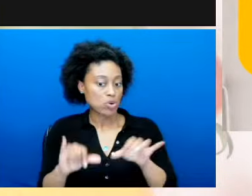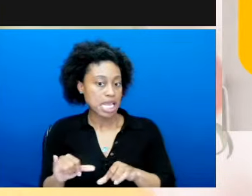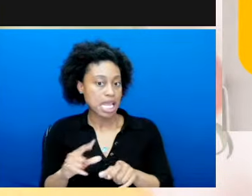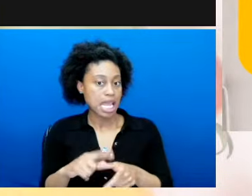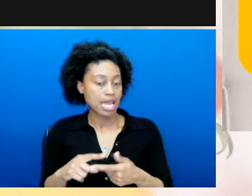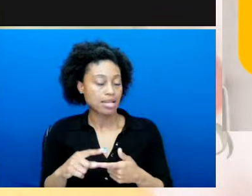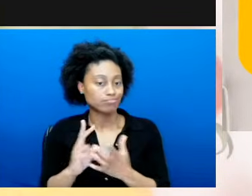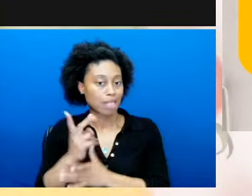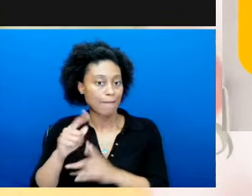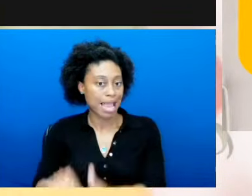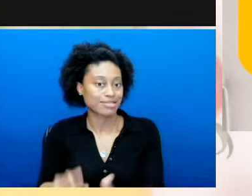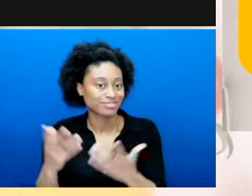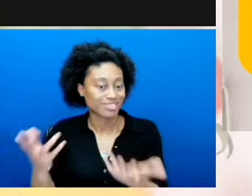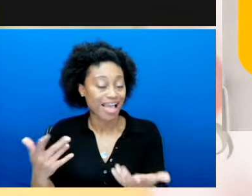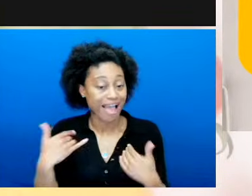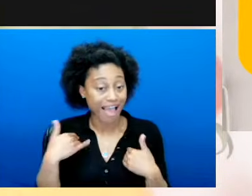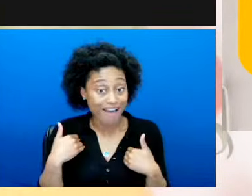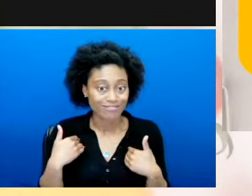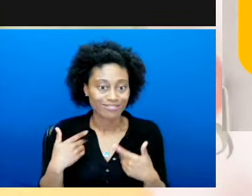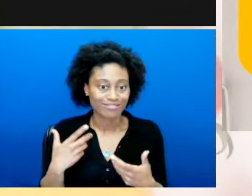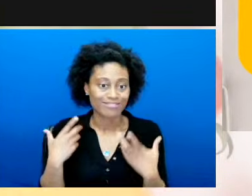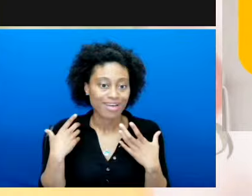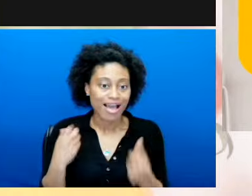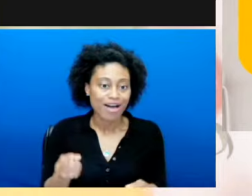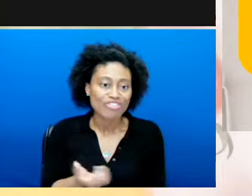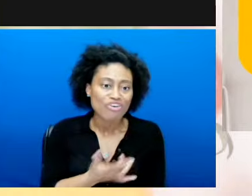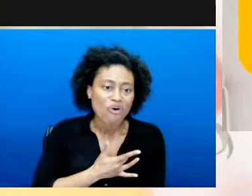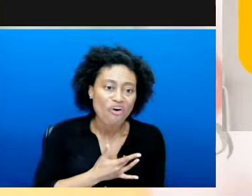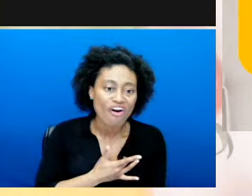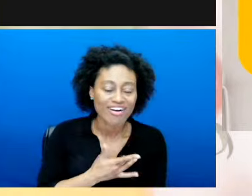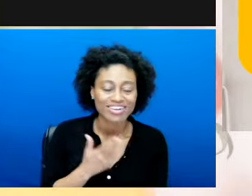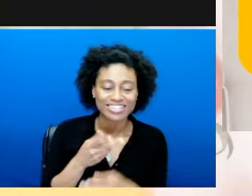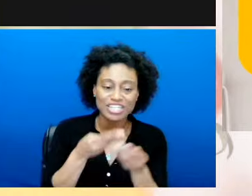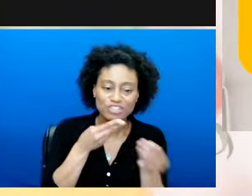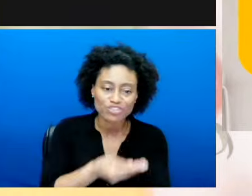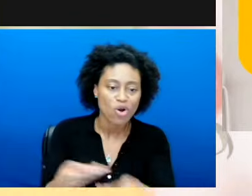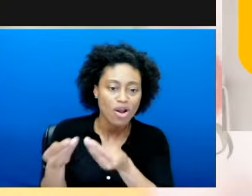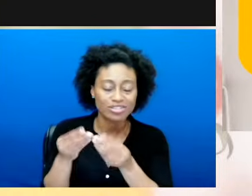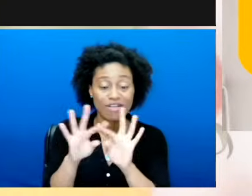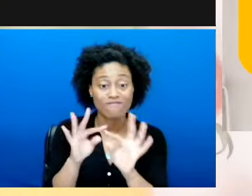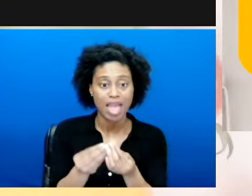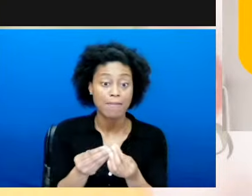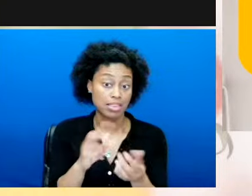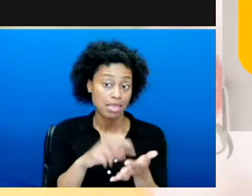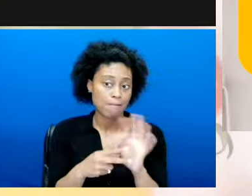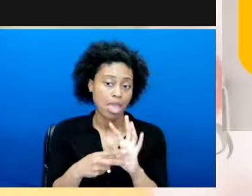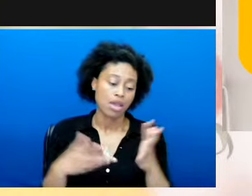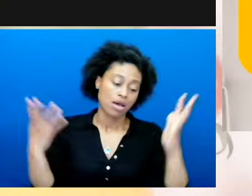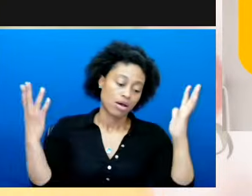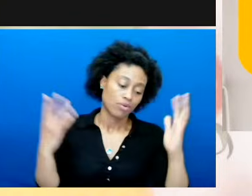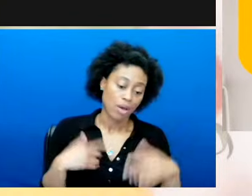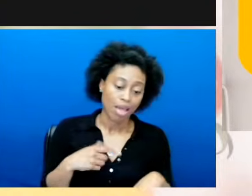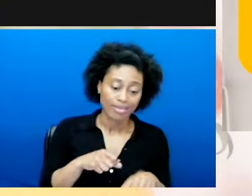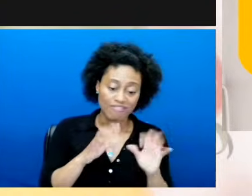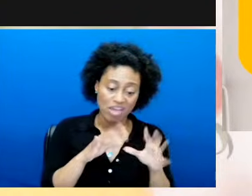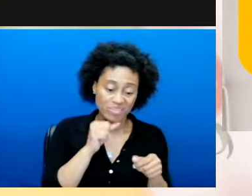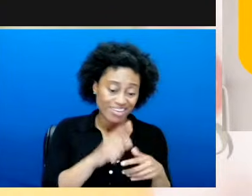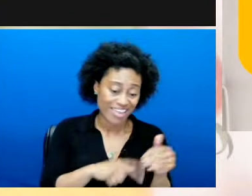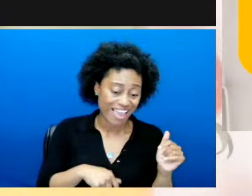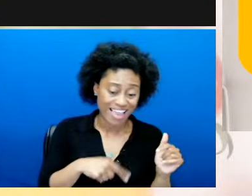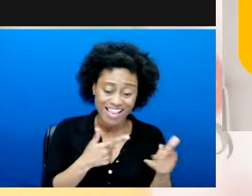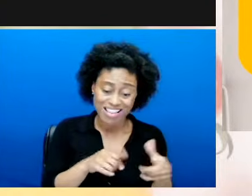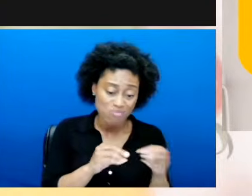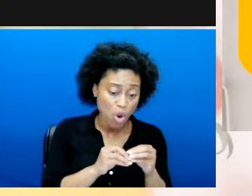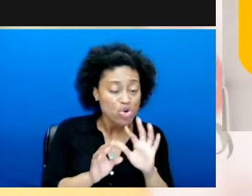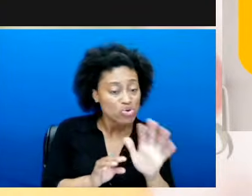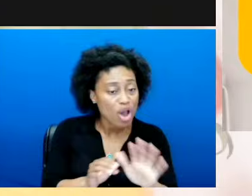your culture, nourish your family, and all of these things. So it doesn't mean saying goodbye. It just means taking a different approach.